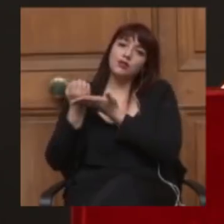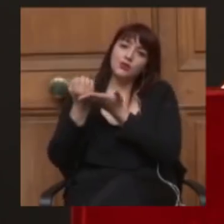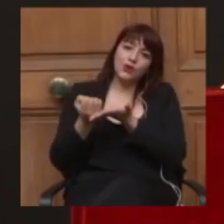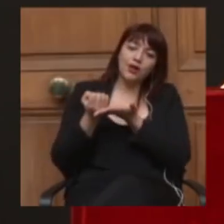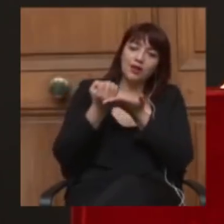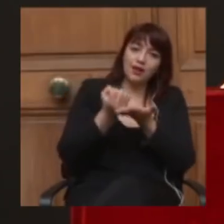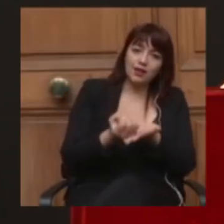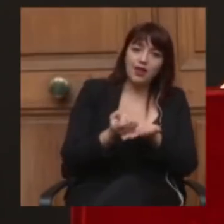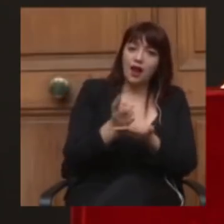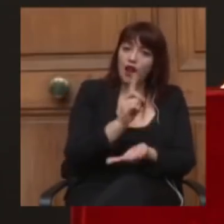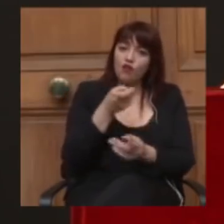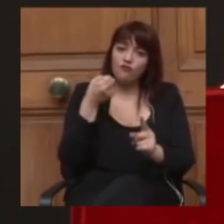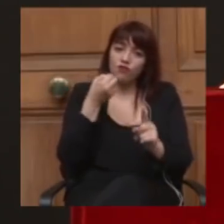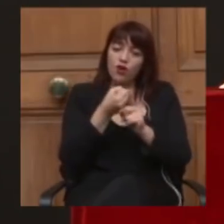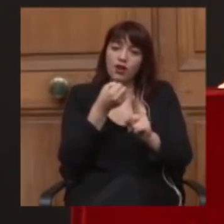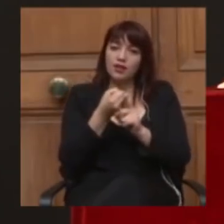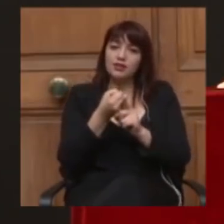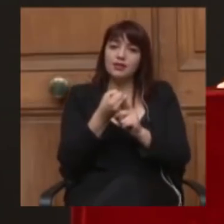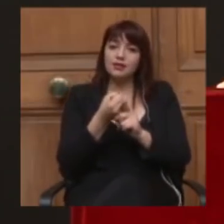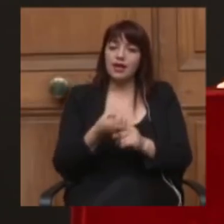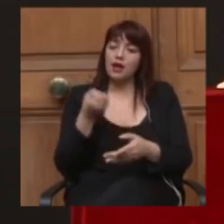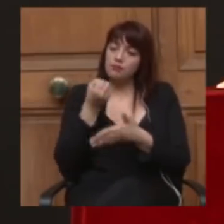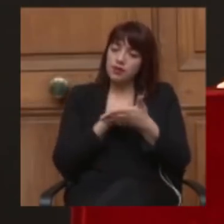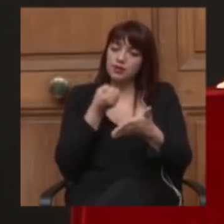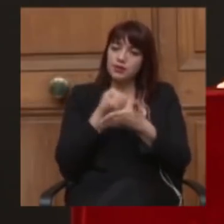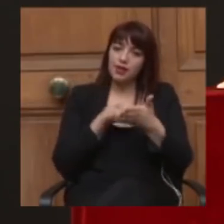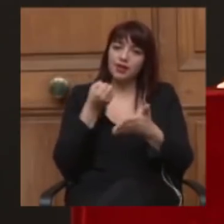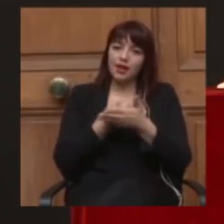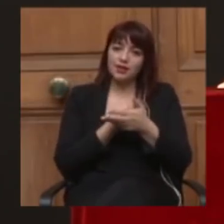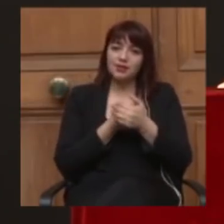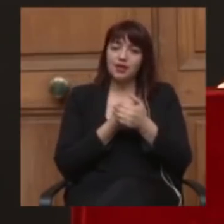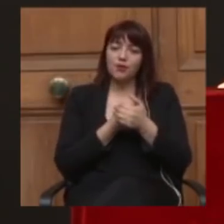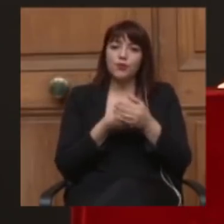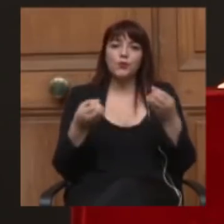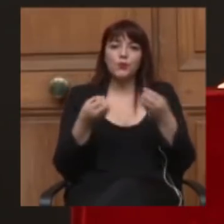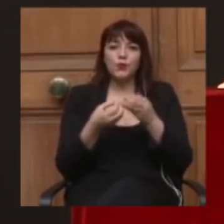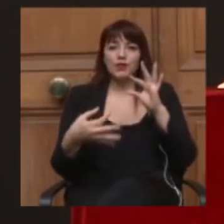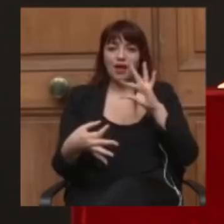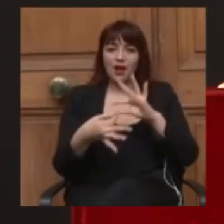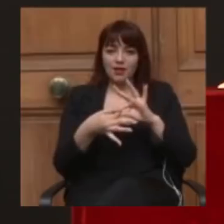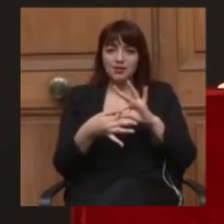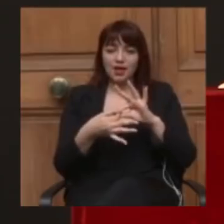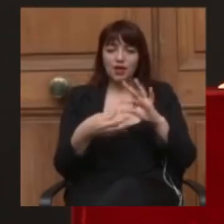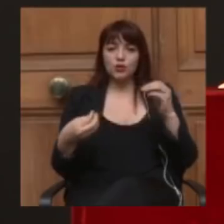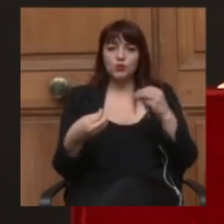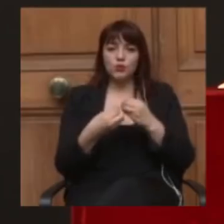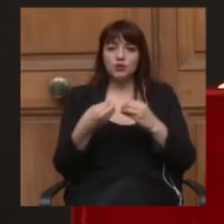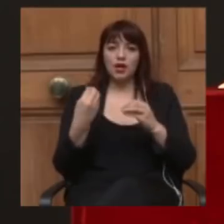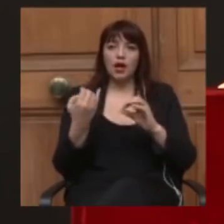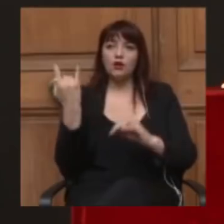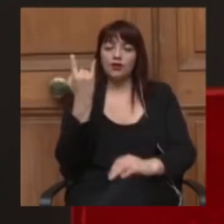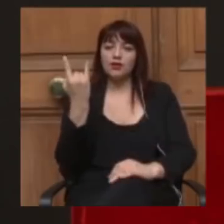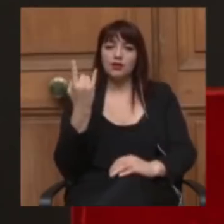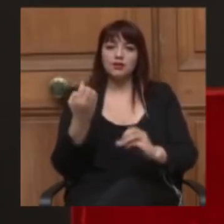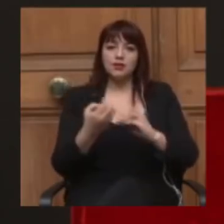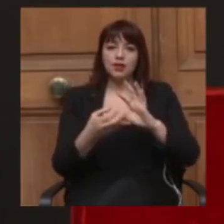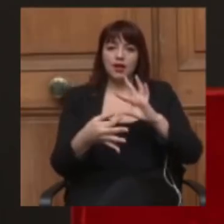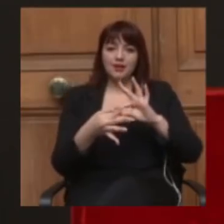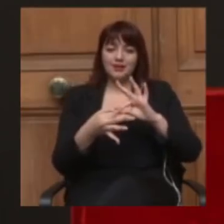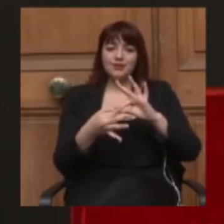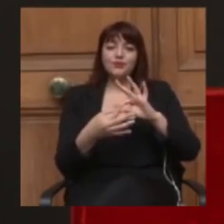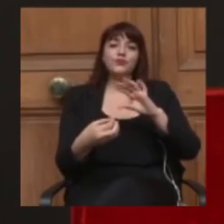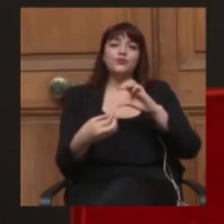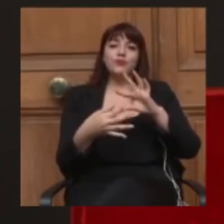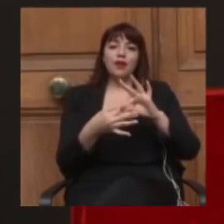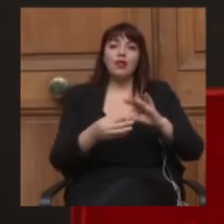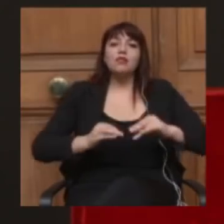and persistence. So I thank you, I thank the university, and I thank the spirit of critical